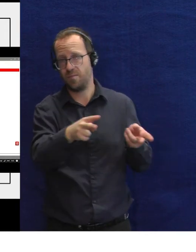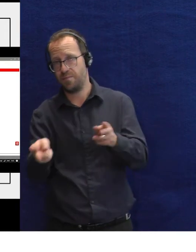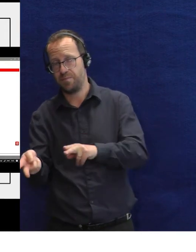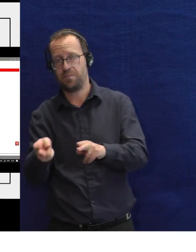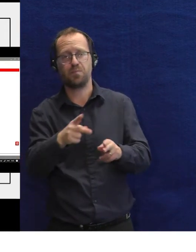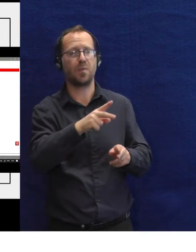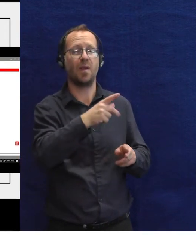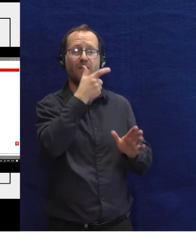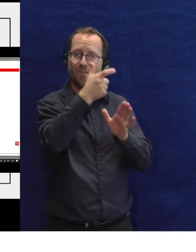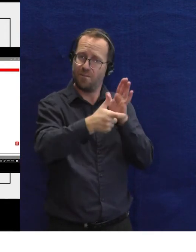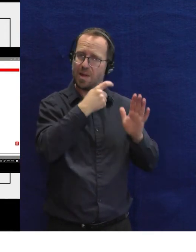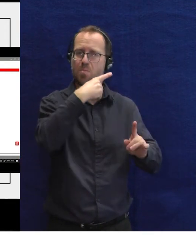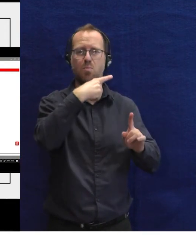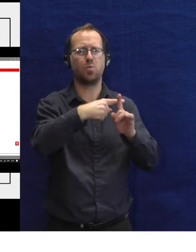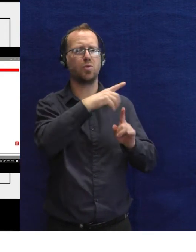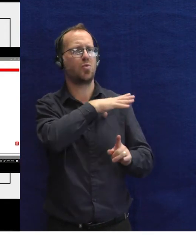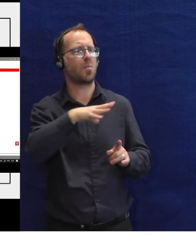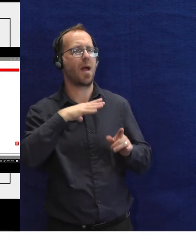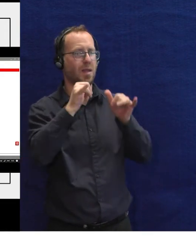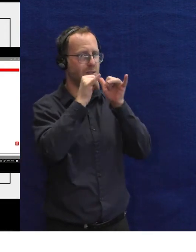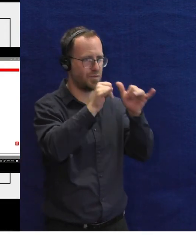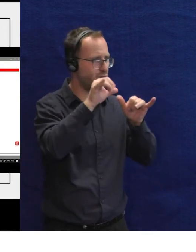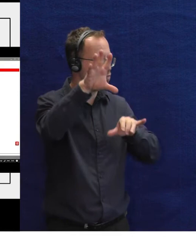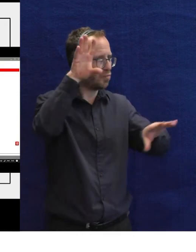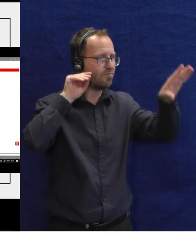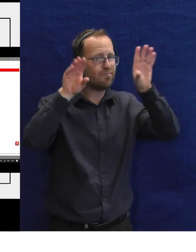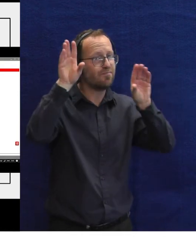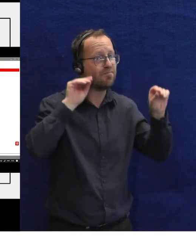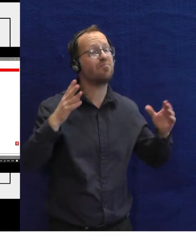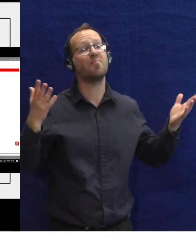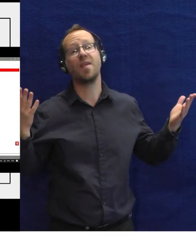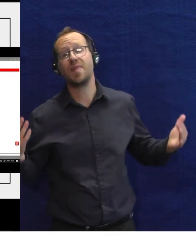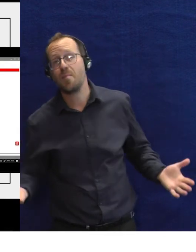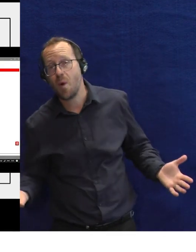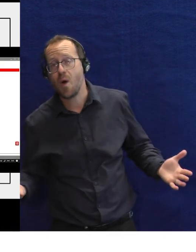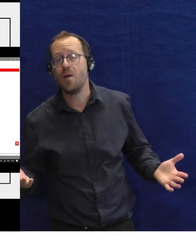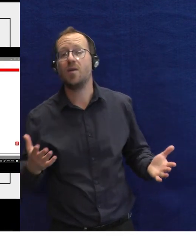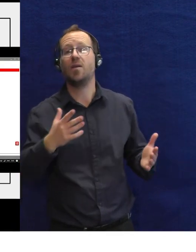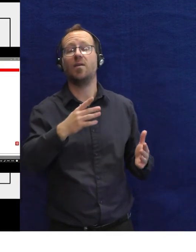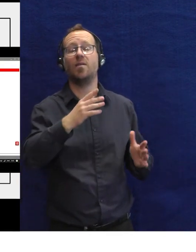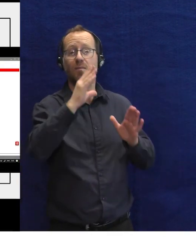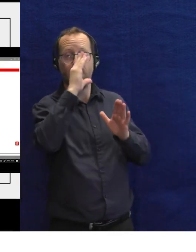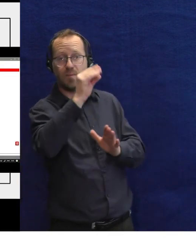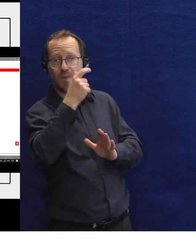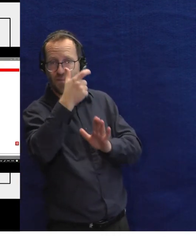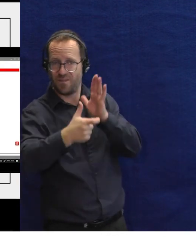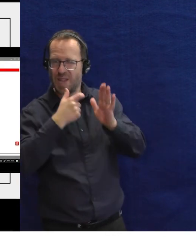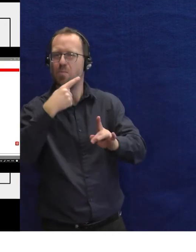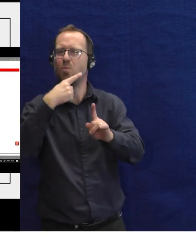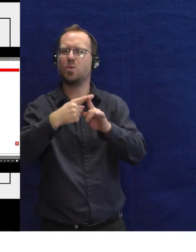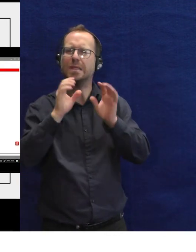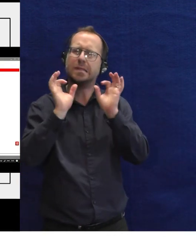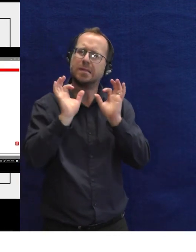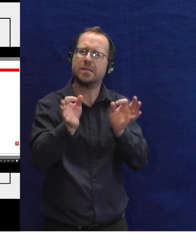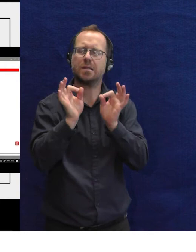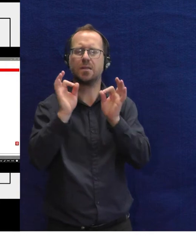the movie without or following the movie edit audio description. And in ADauthor you have the possibility to export